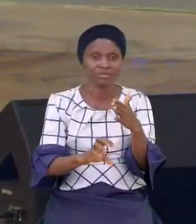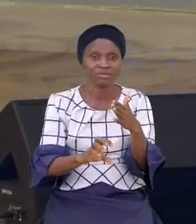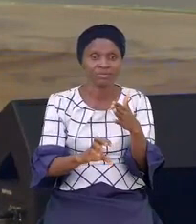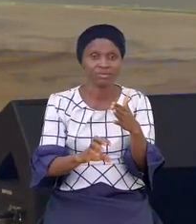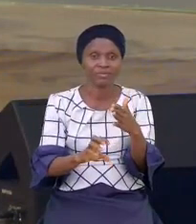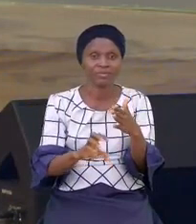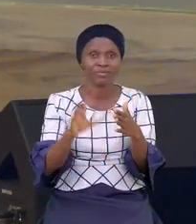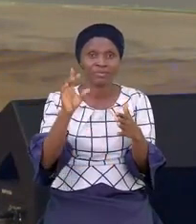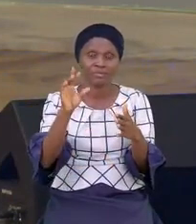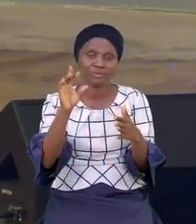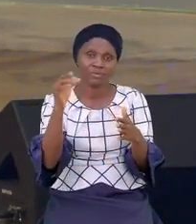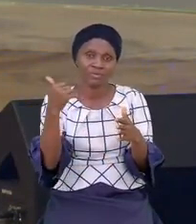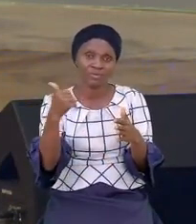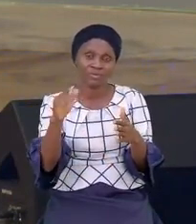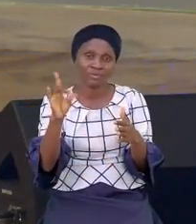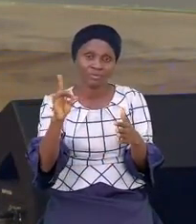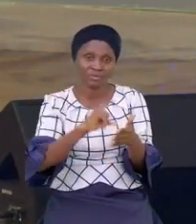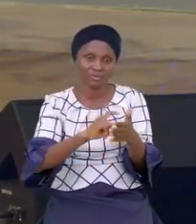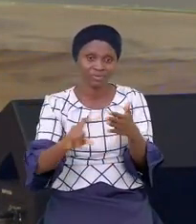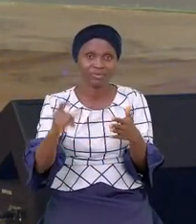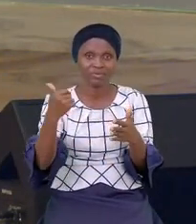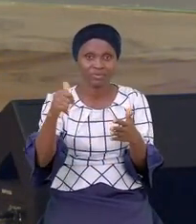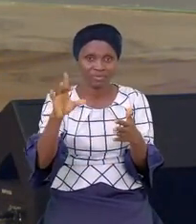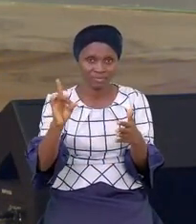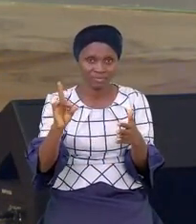Verily I say unto you,